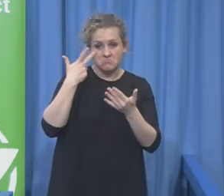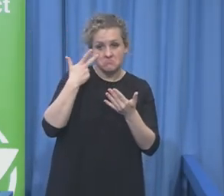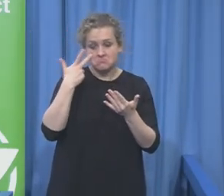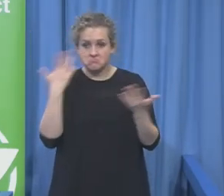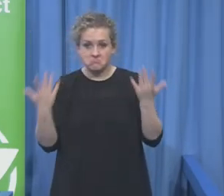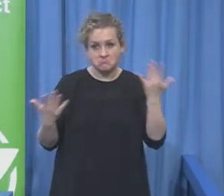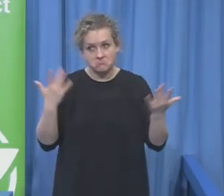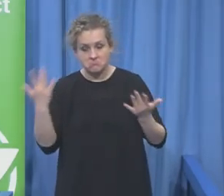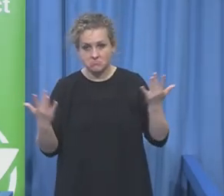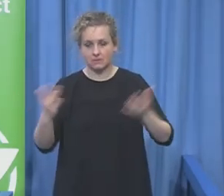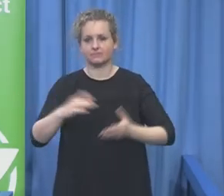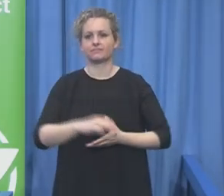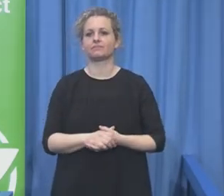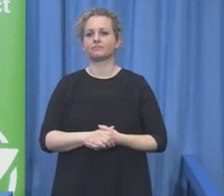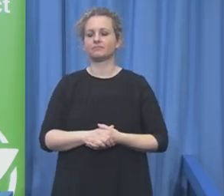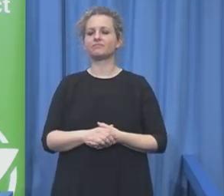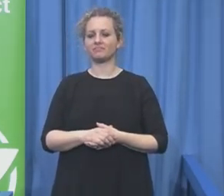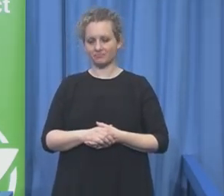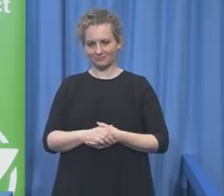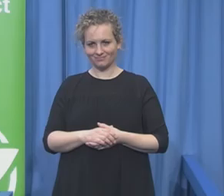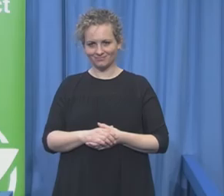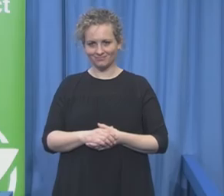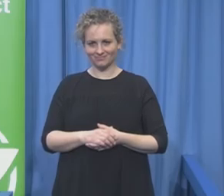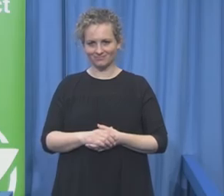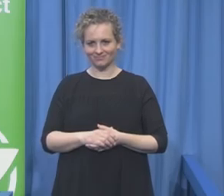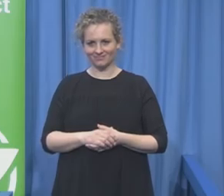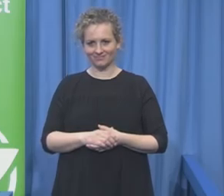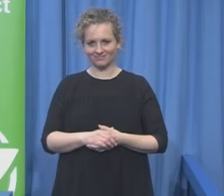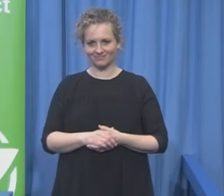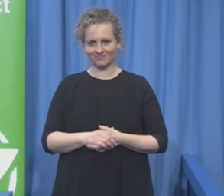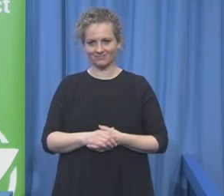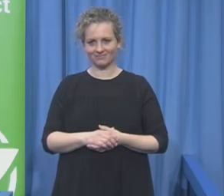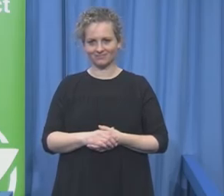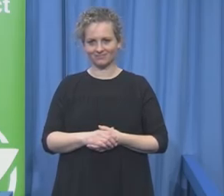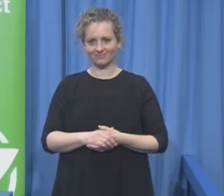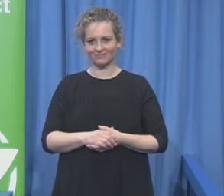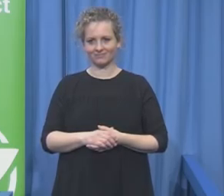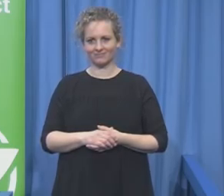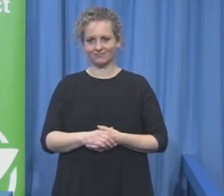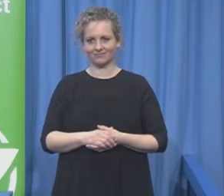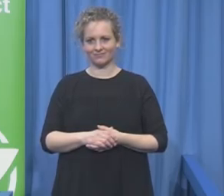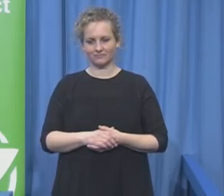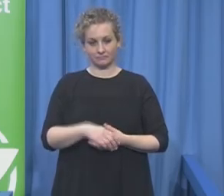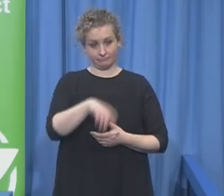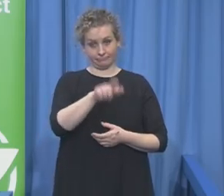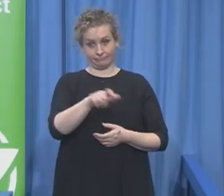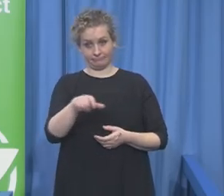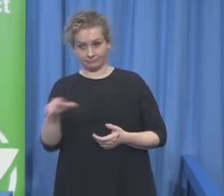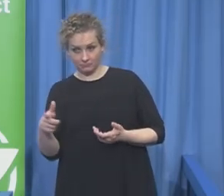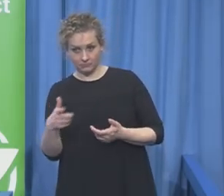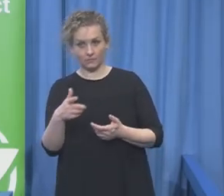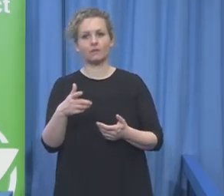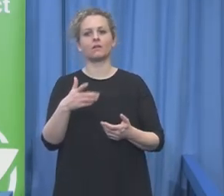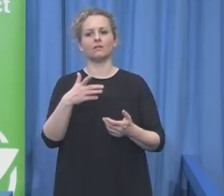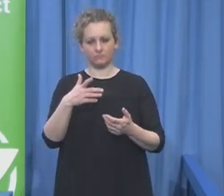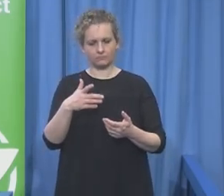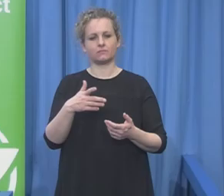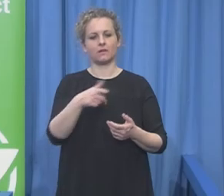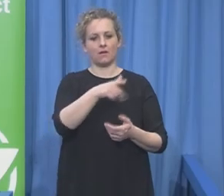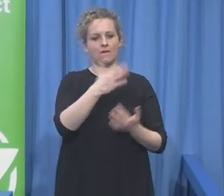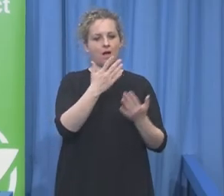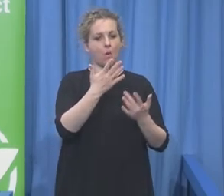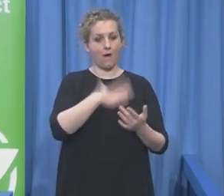as organizations. So on the job seeker end, you know, as Gopal said, it would be how many lives we've impacted, how many jobs we've